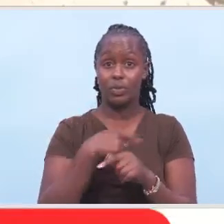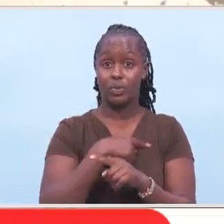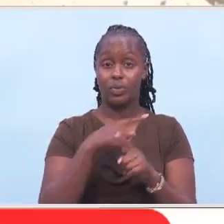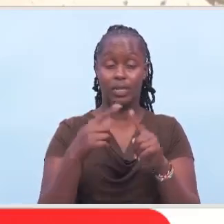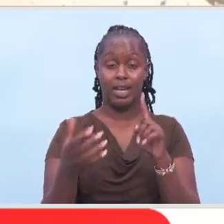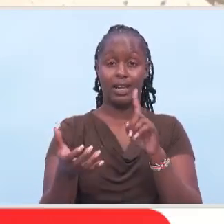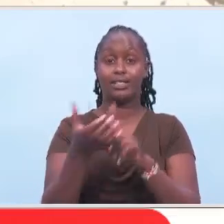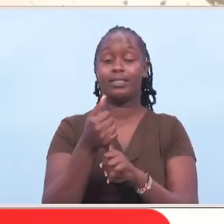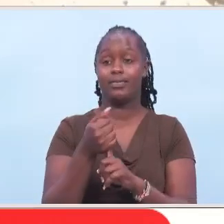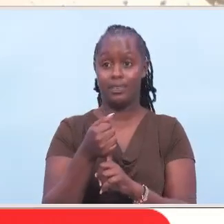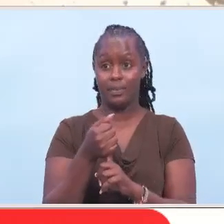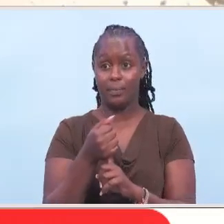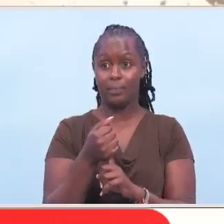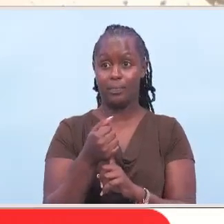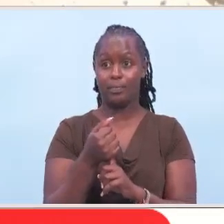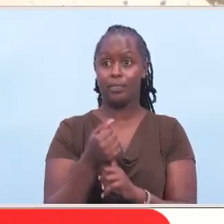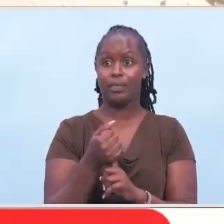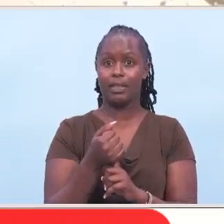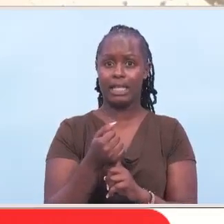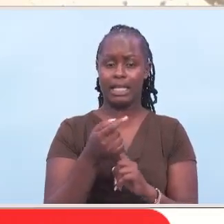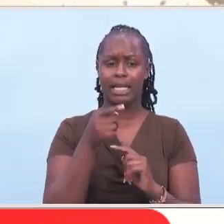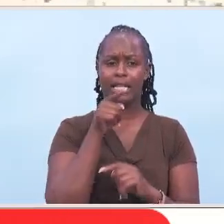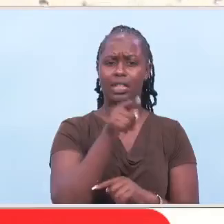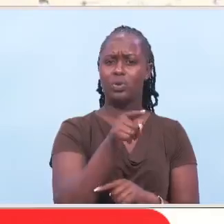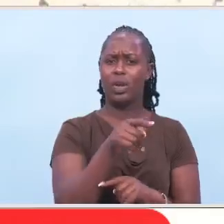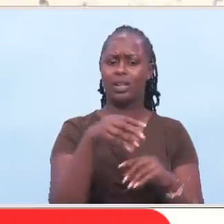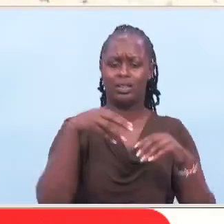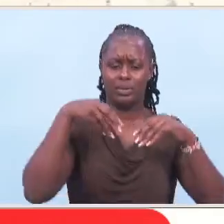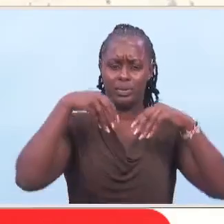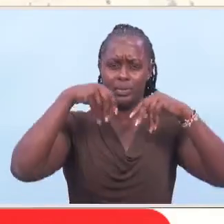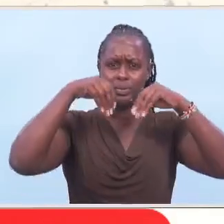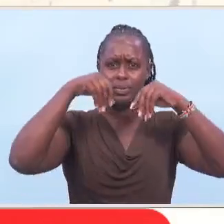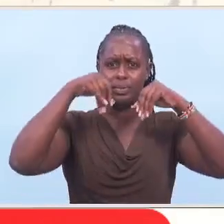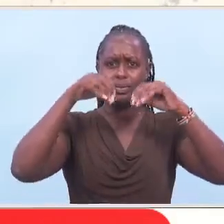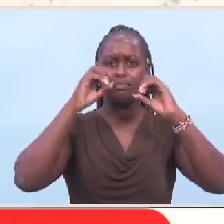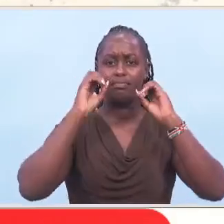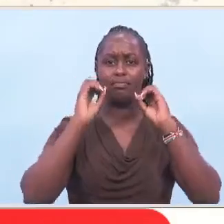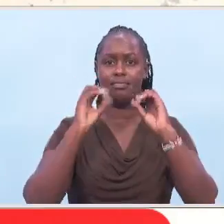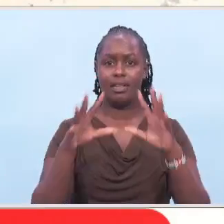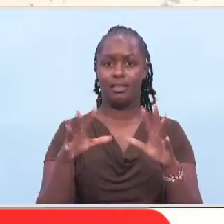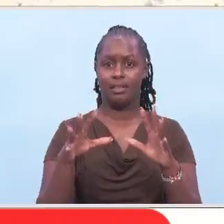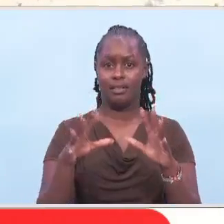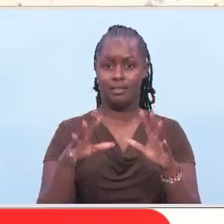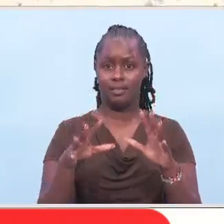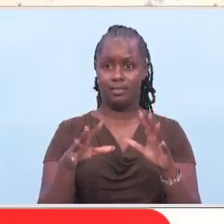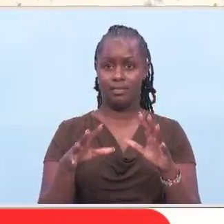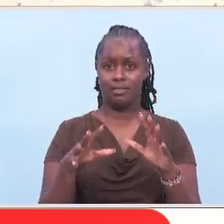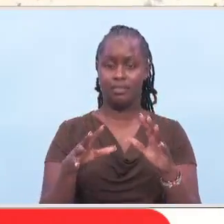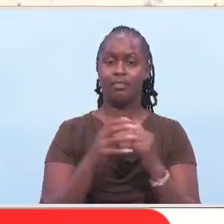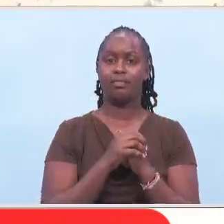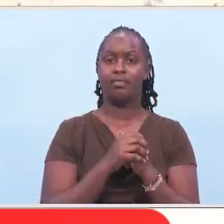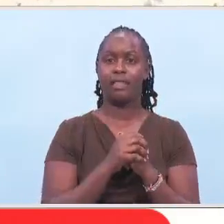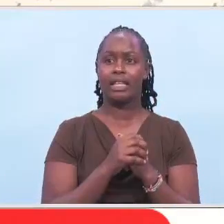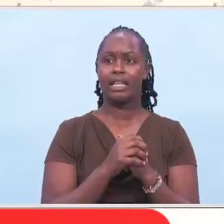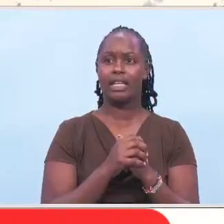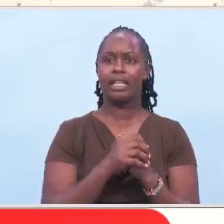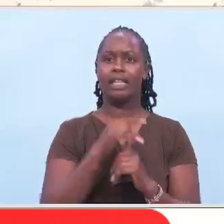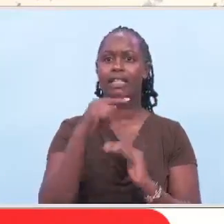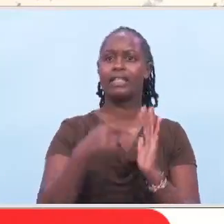kidogo, it is not comprehensive. Training yenyewe is a bit scanty. Inakuwa more or less